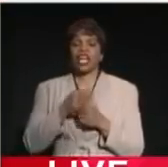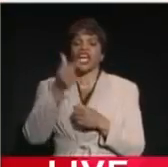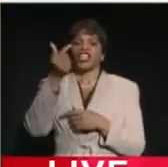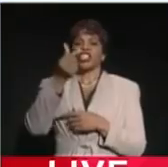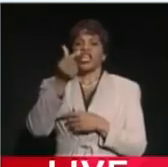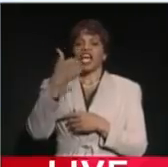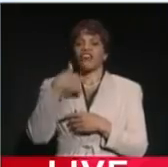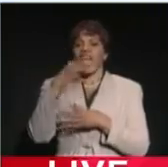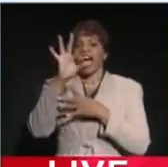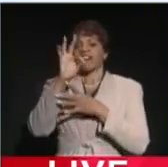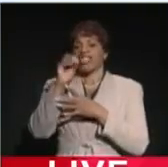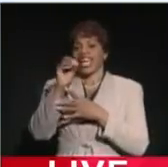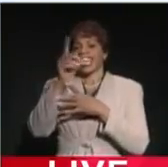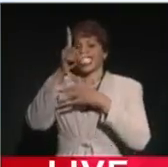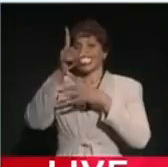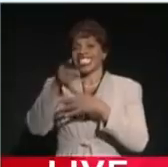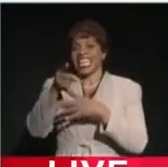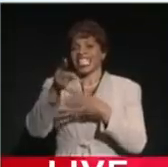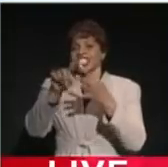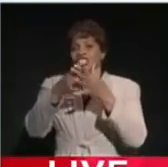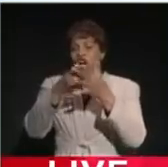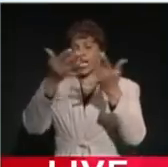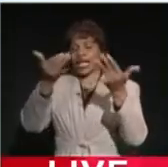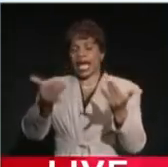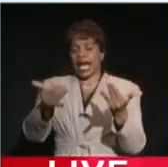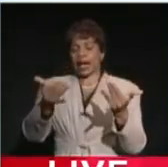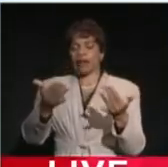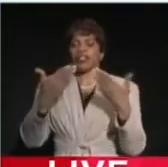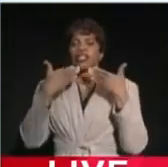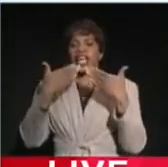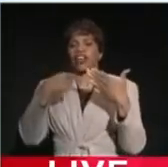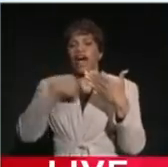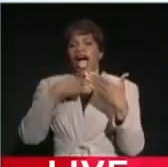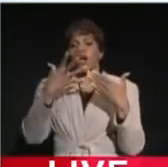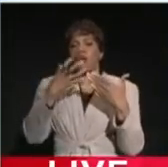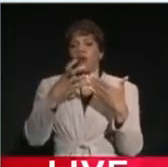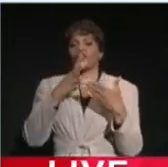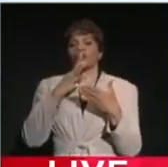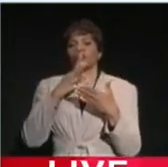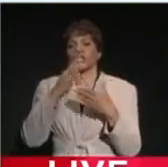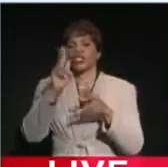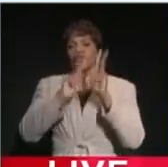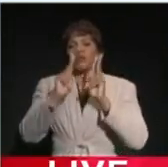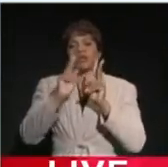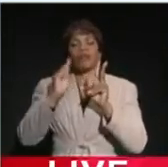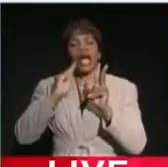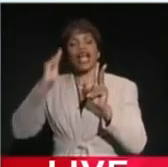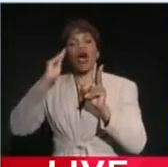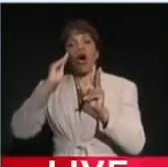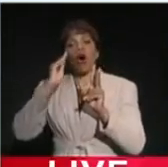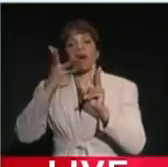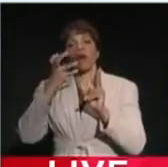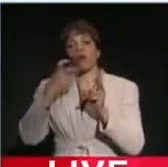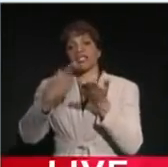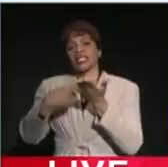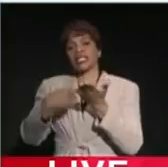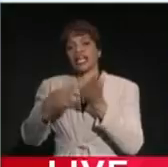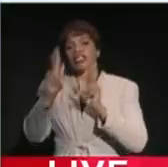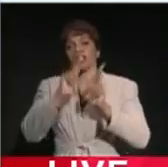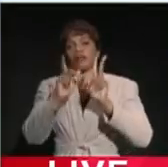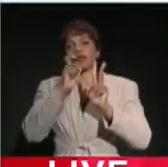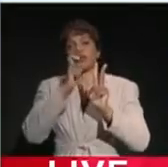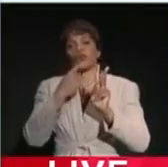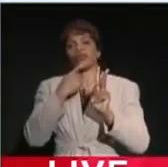Guadagno, you have 90 seconds starting now. 90 seconds. So thank you. I want to speak to the people at home. I want to talk to those people that are